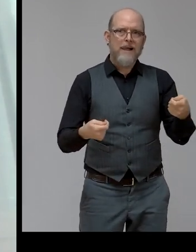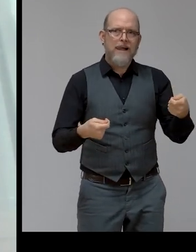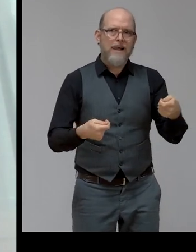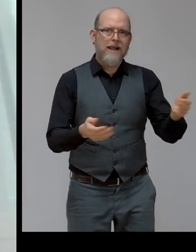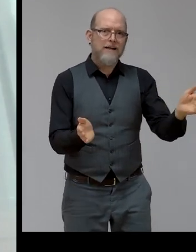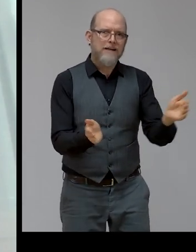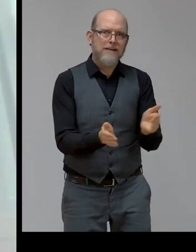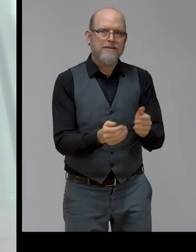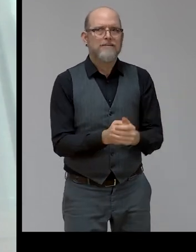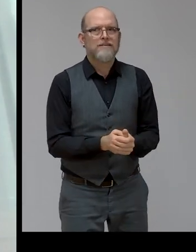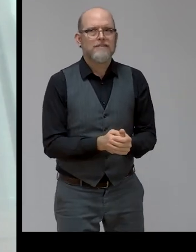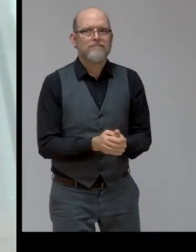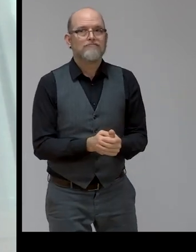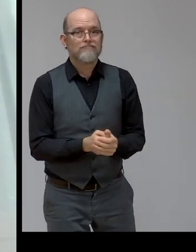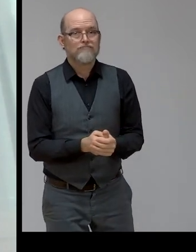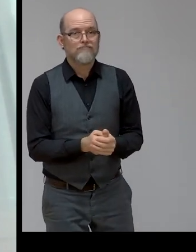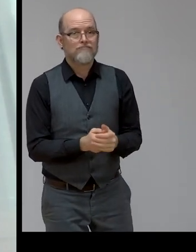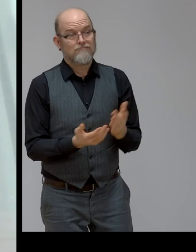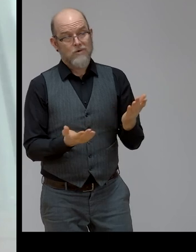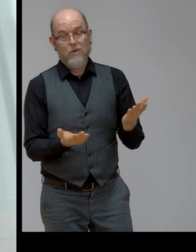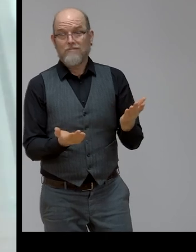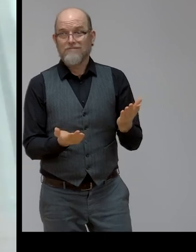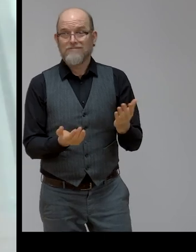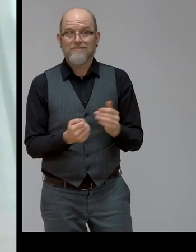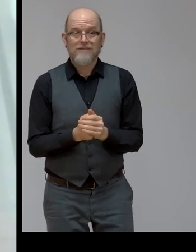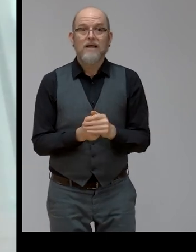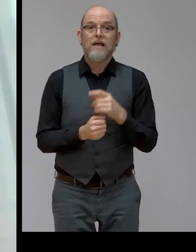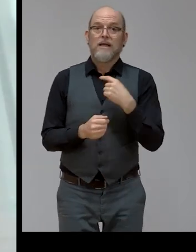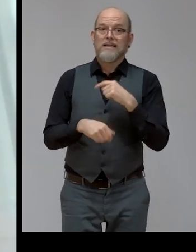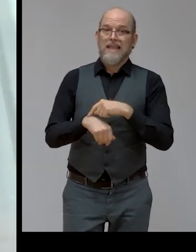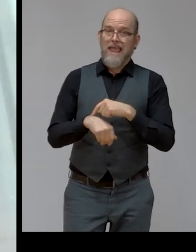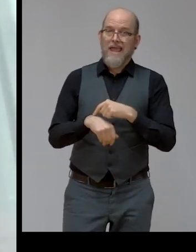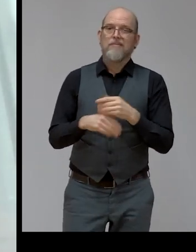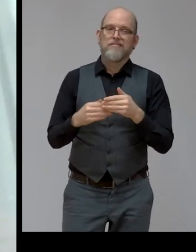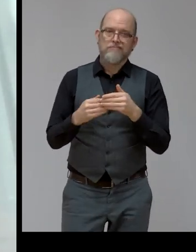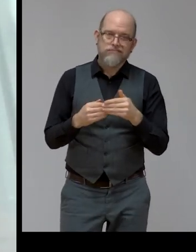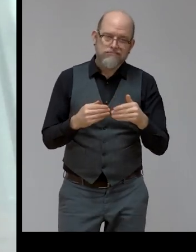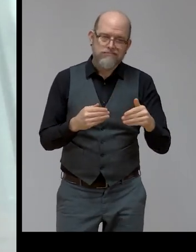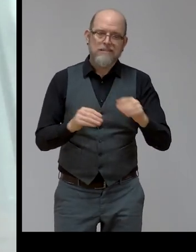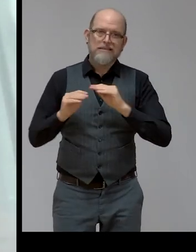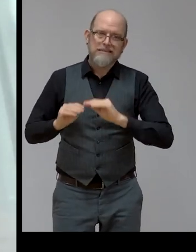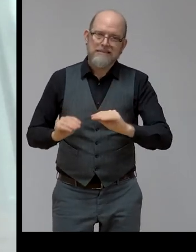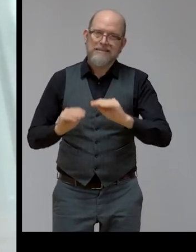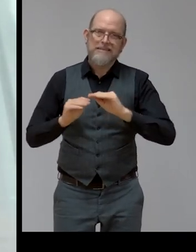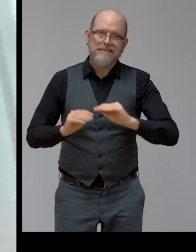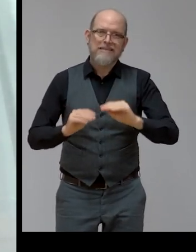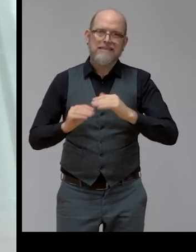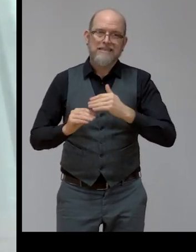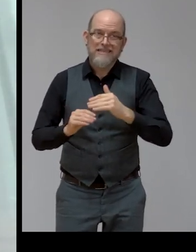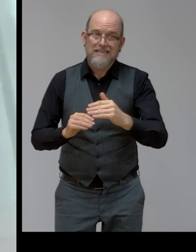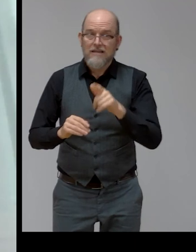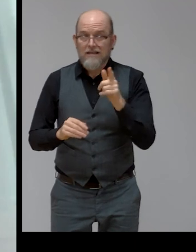important thing, trying to involve them, not trying to teach them, but to get them involved in the